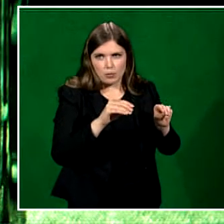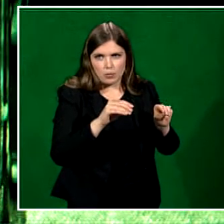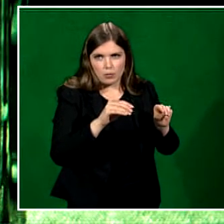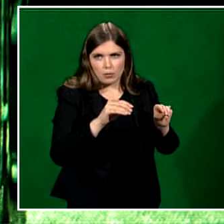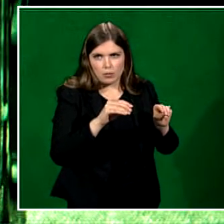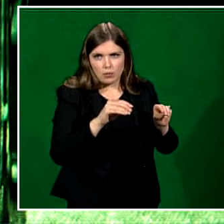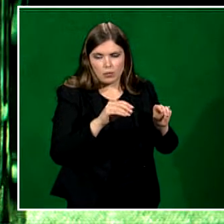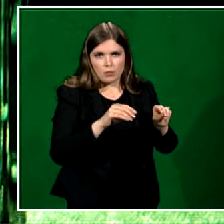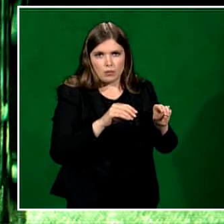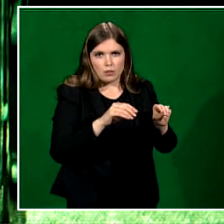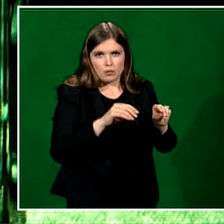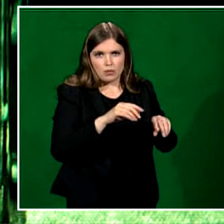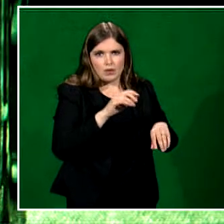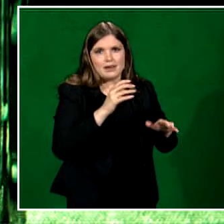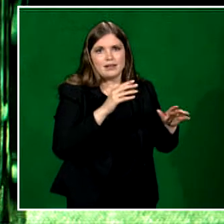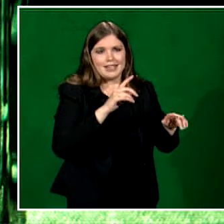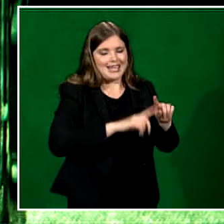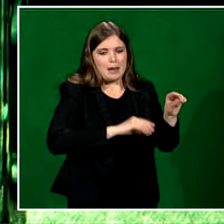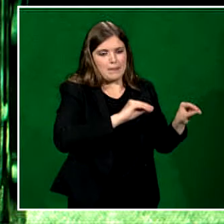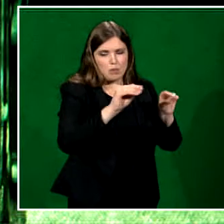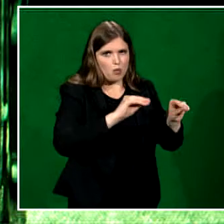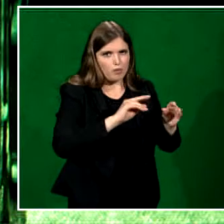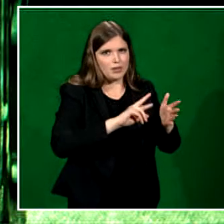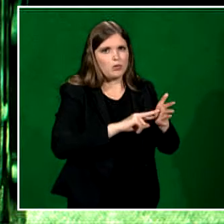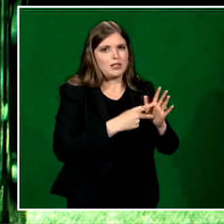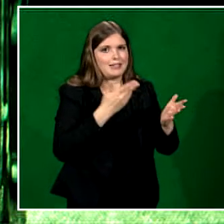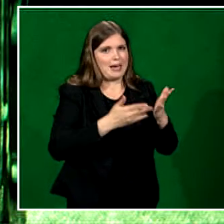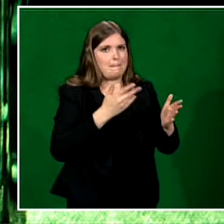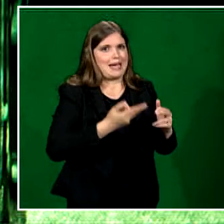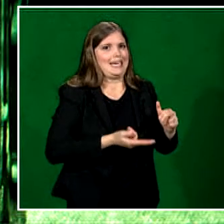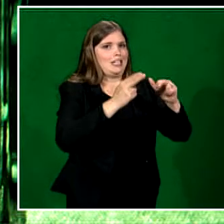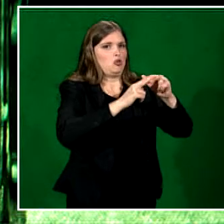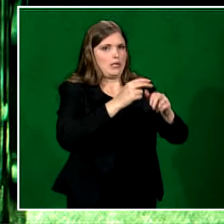transportation costs that we may incur.